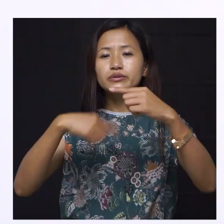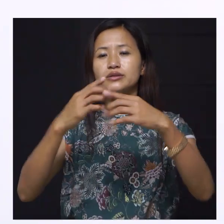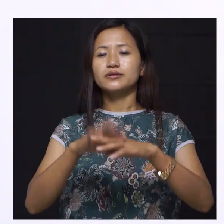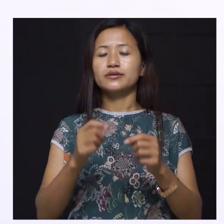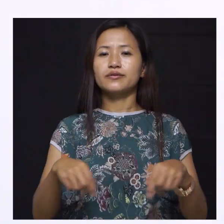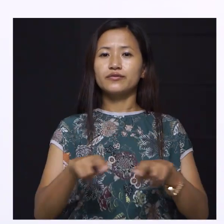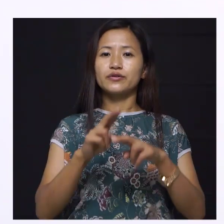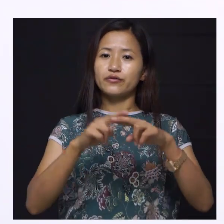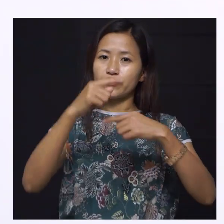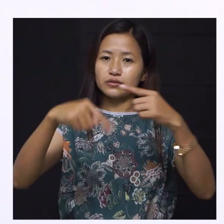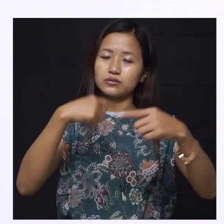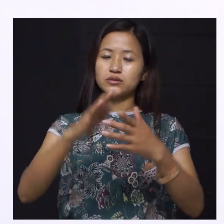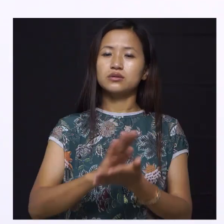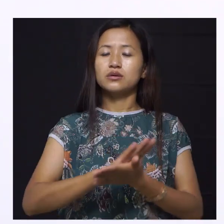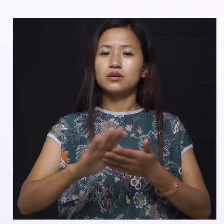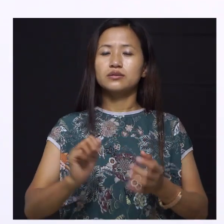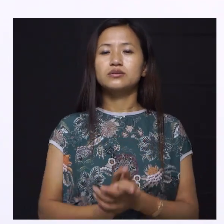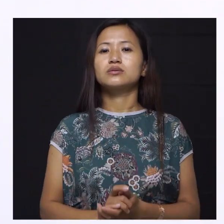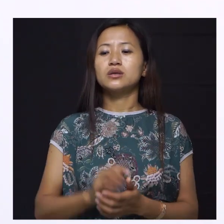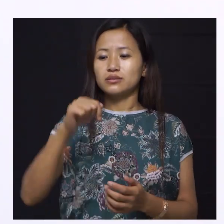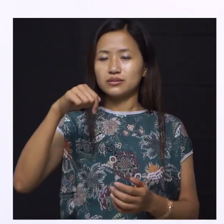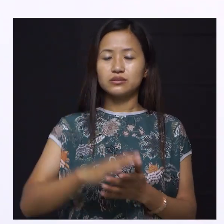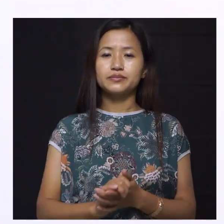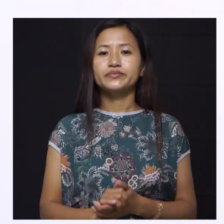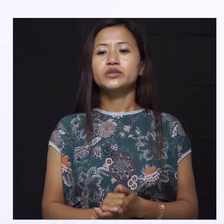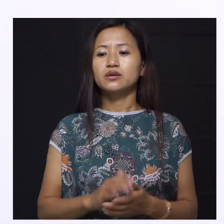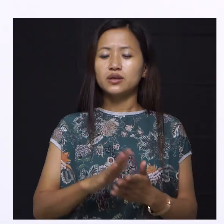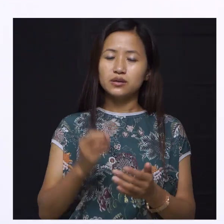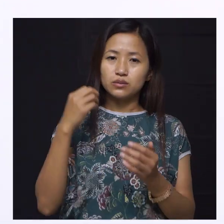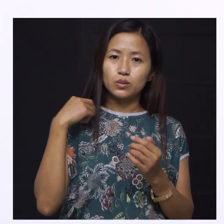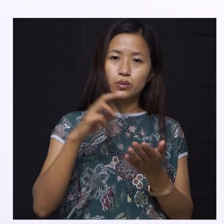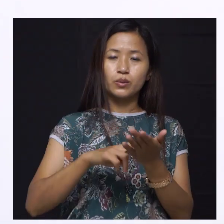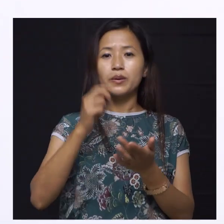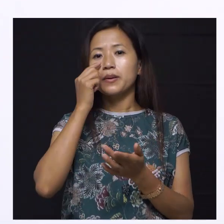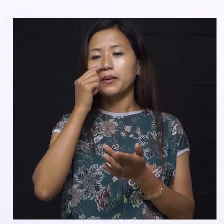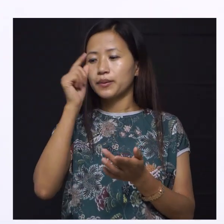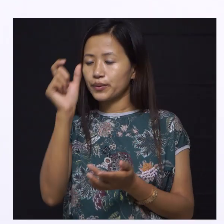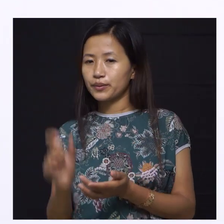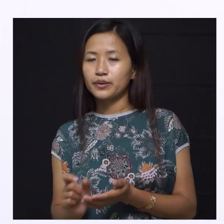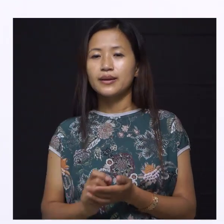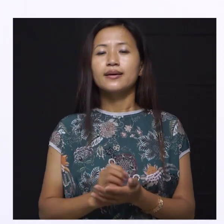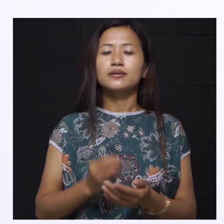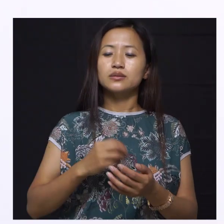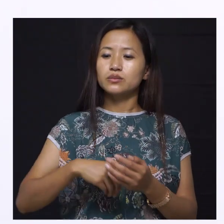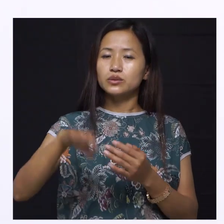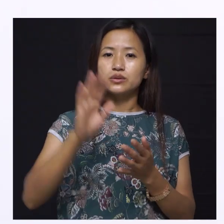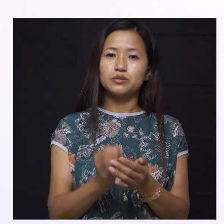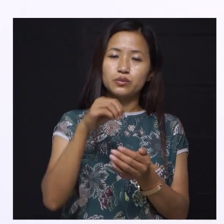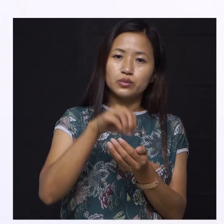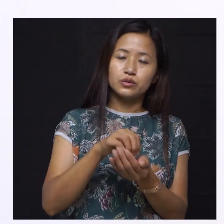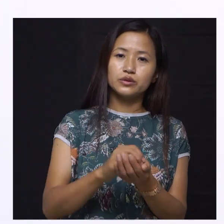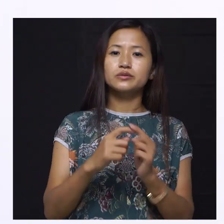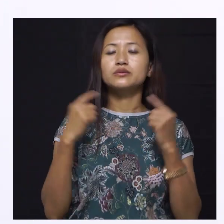was spinning a wheel as Nora put her head into the room, and then Nora asked about the mother. As they